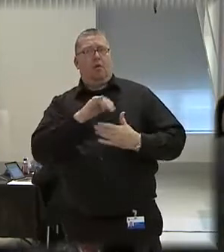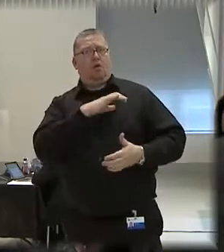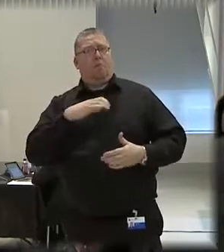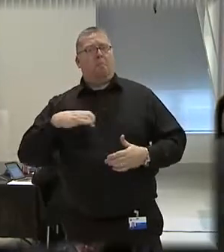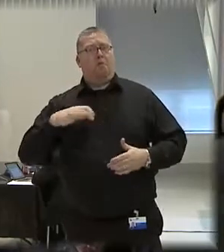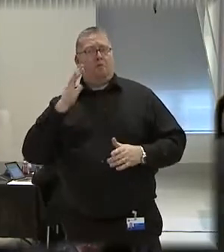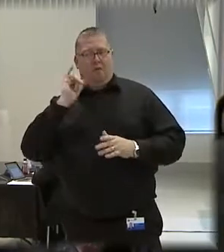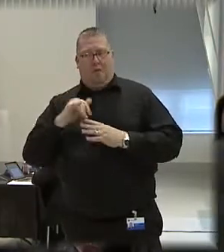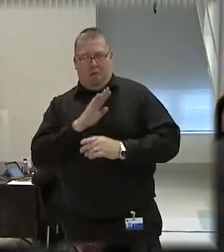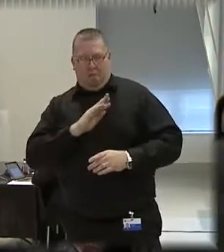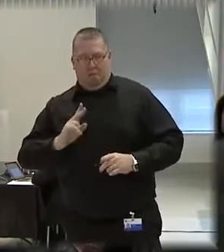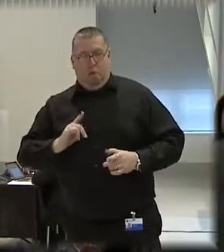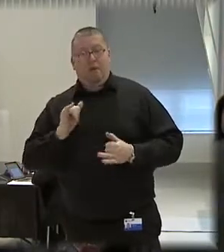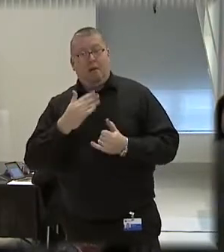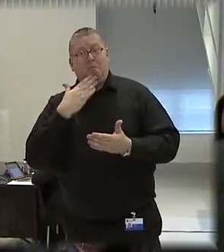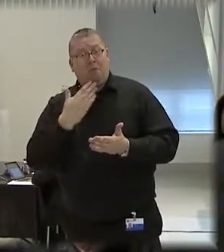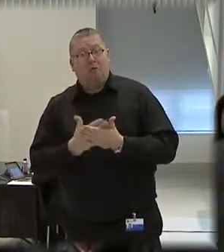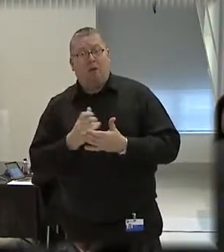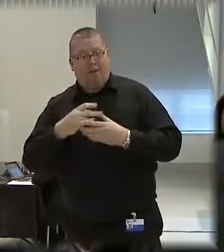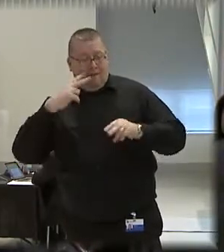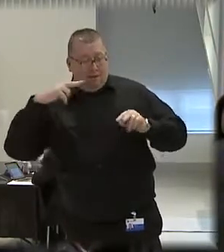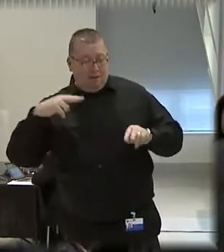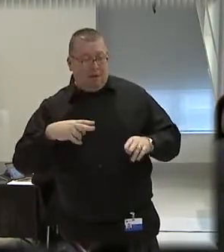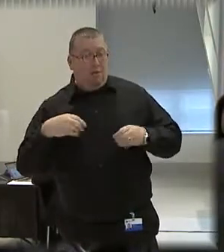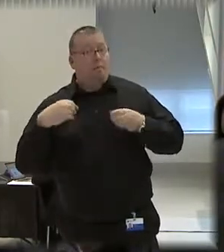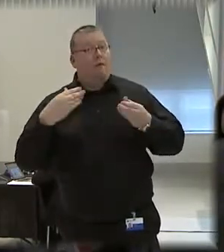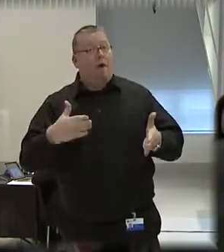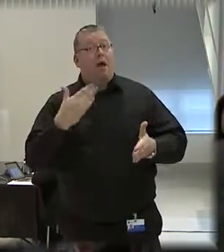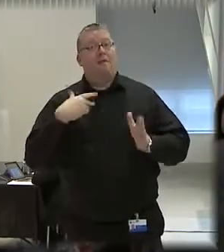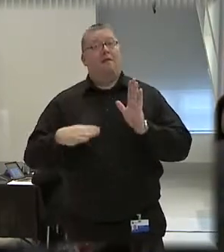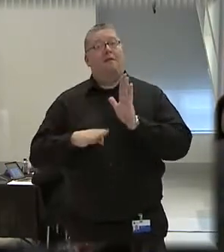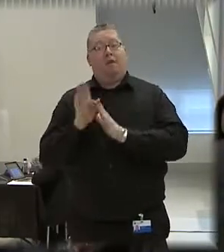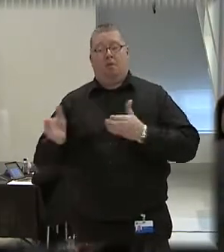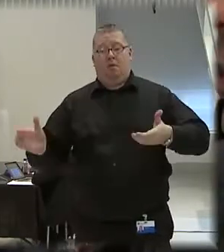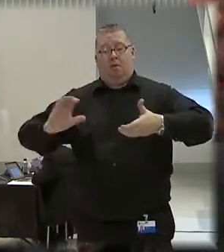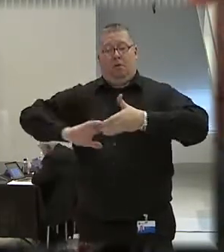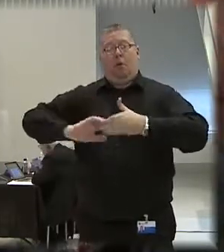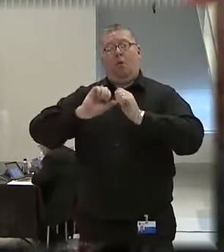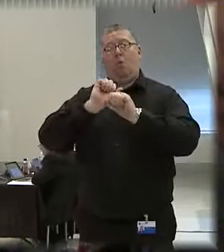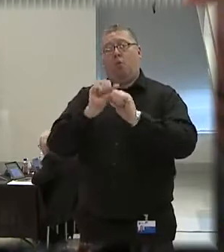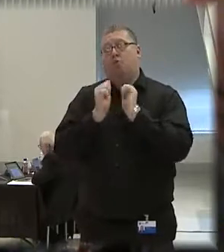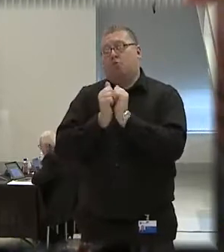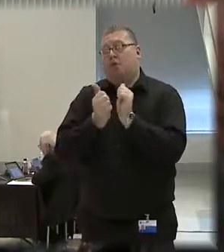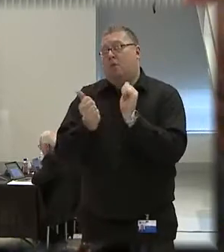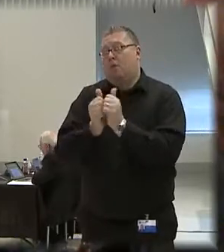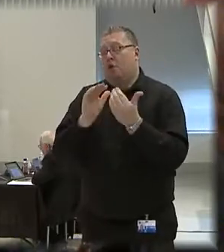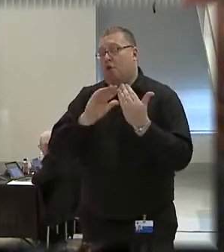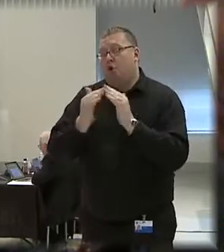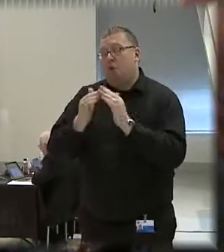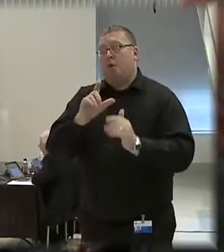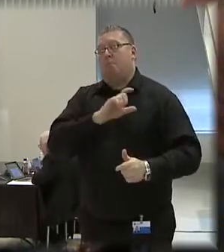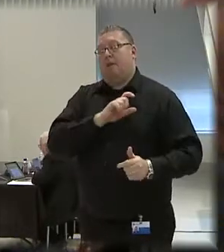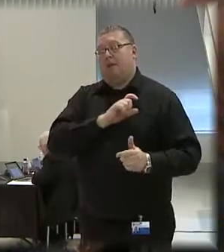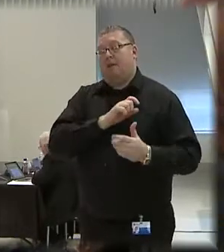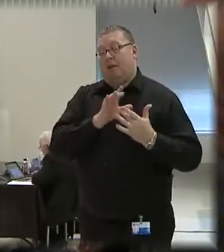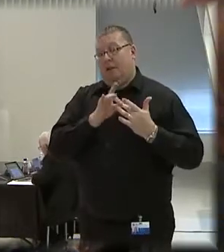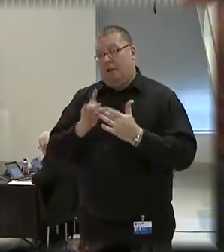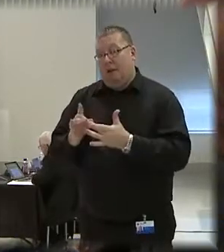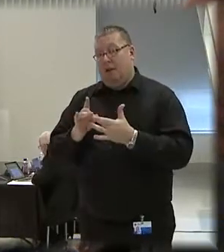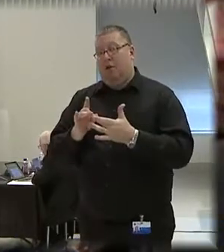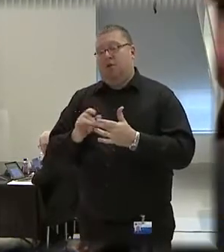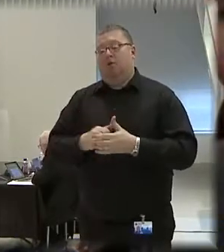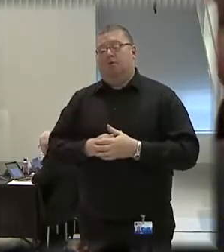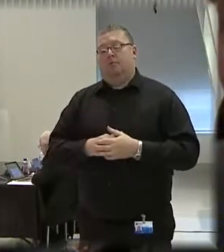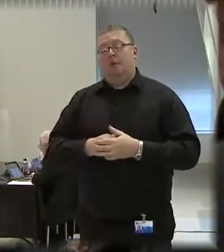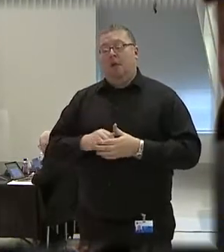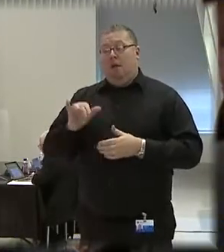thing, provided that they are developed in collaboration with the community, the police leadership, and police rank and file.